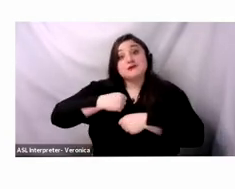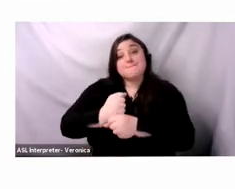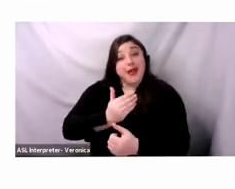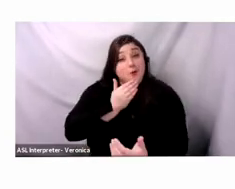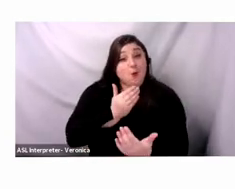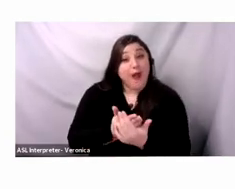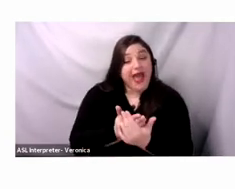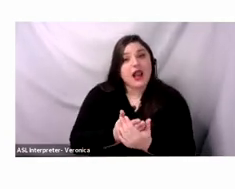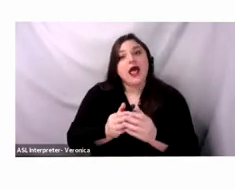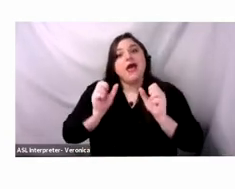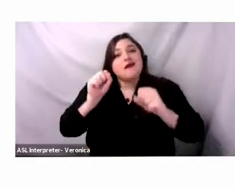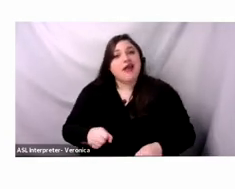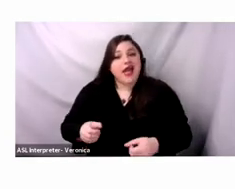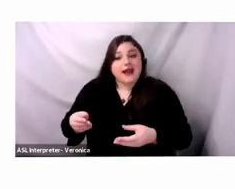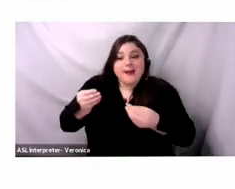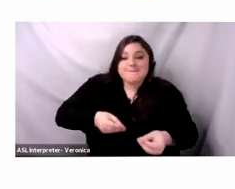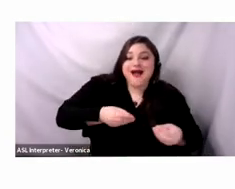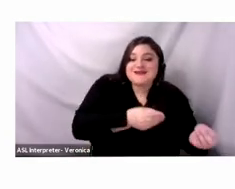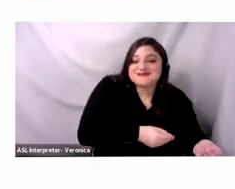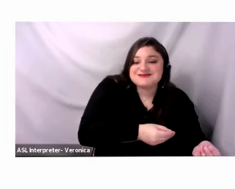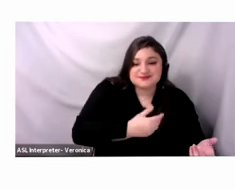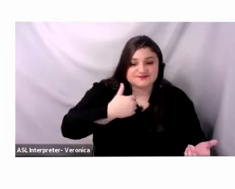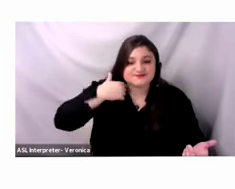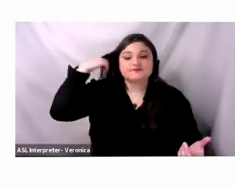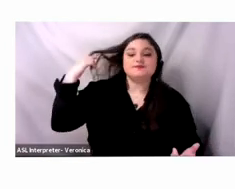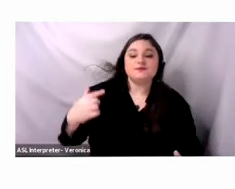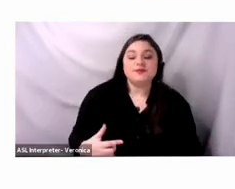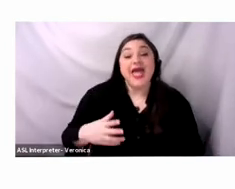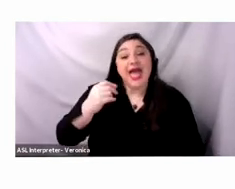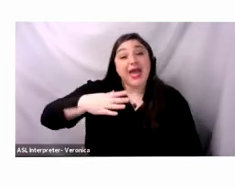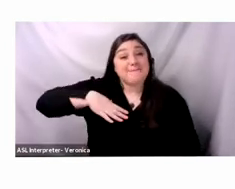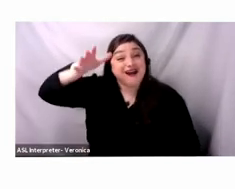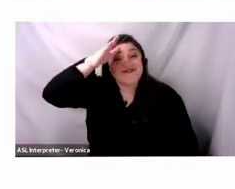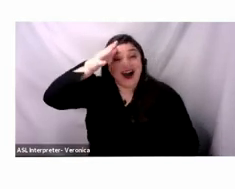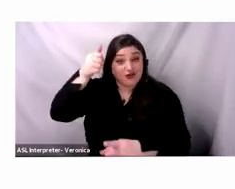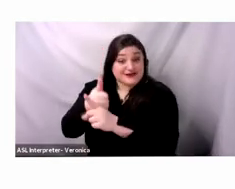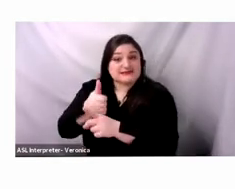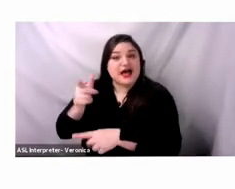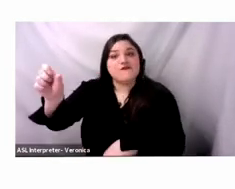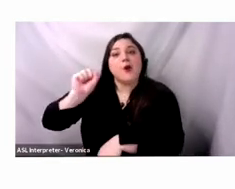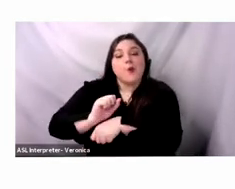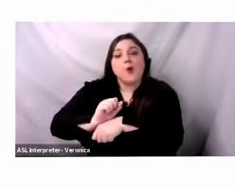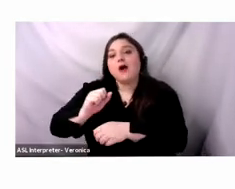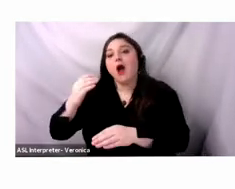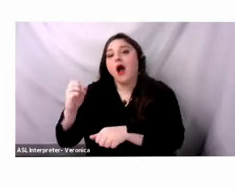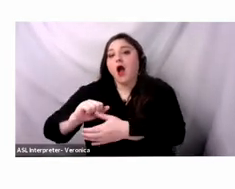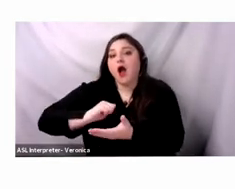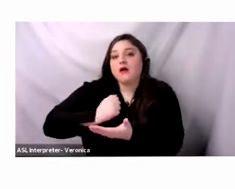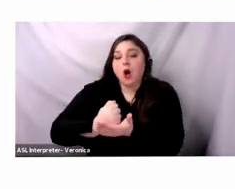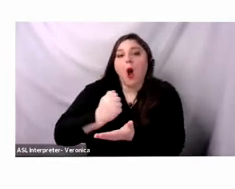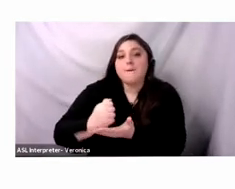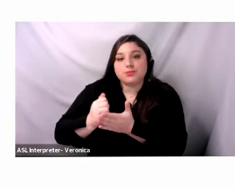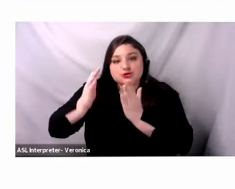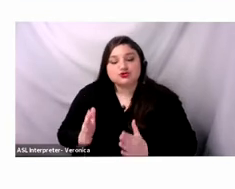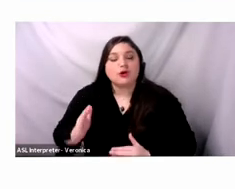they built hotels. So he was a carpenter, right? And they did their own, you know, they imported their